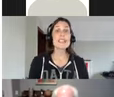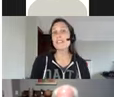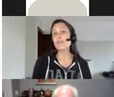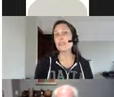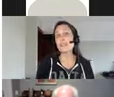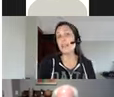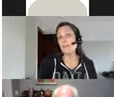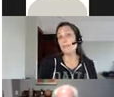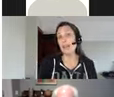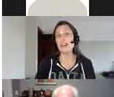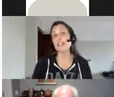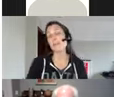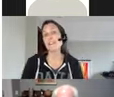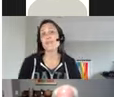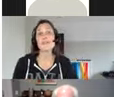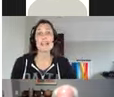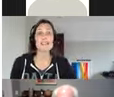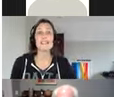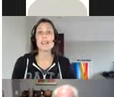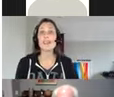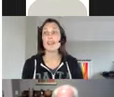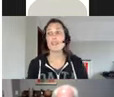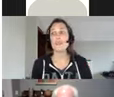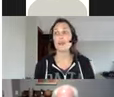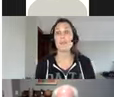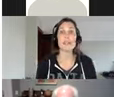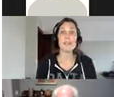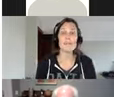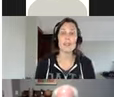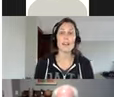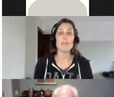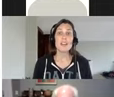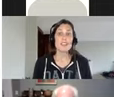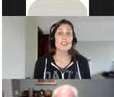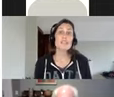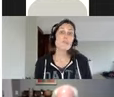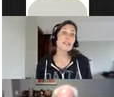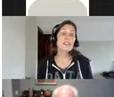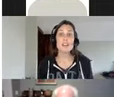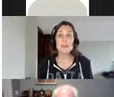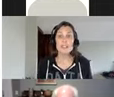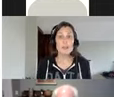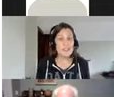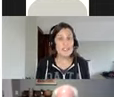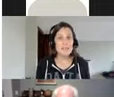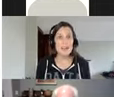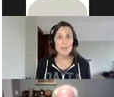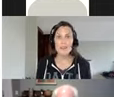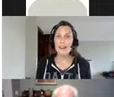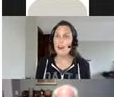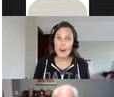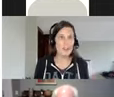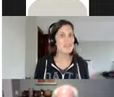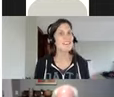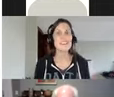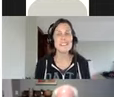So let's take a different step, a step in a different direction and look at interpretability. So this is a really legitimate USGS map.